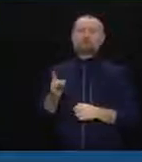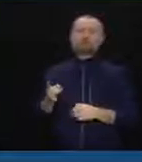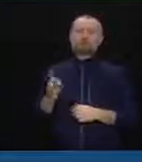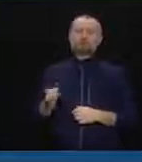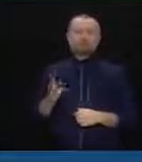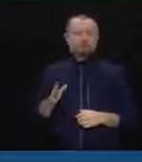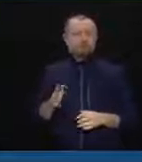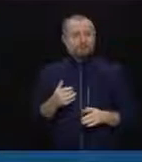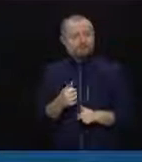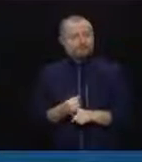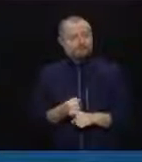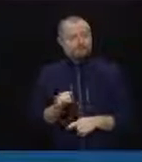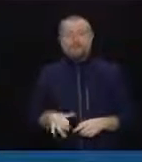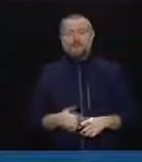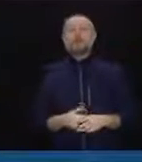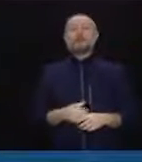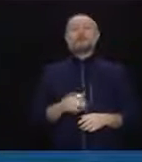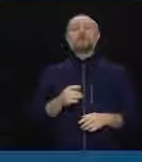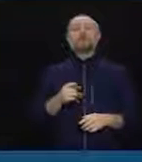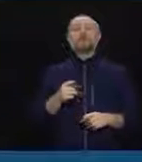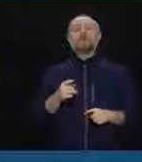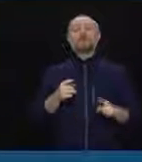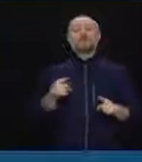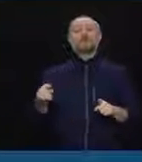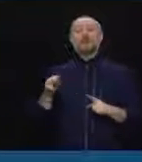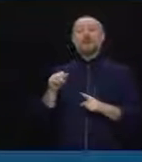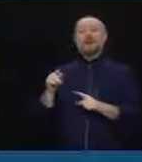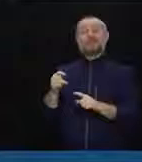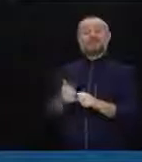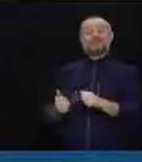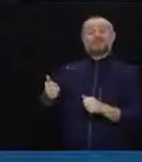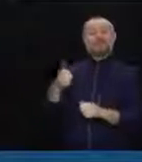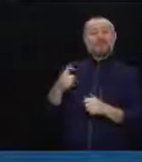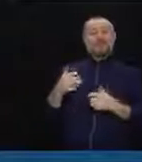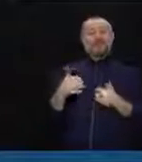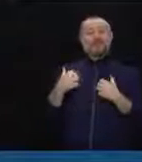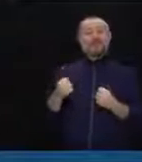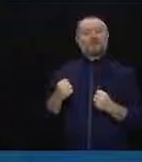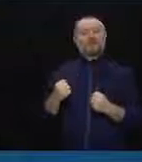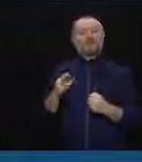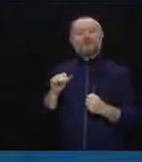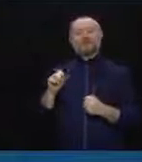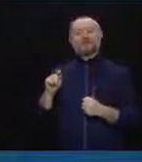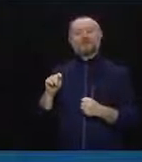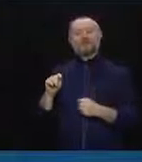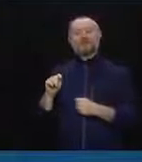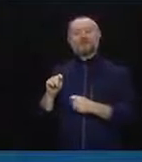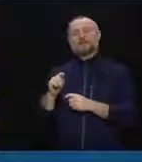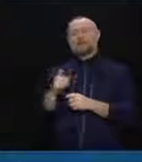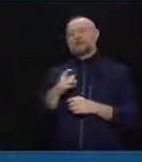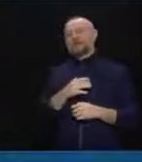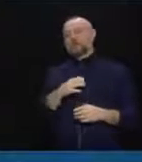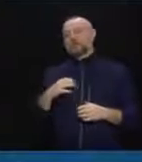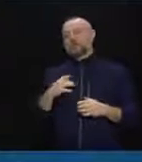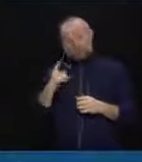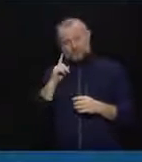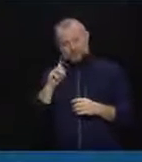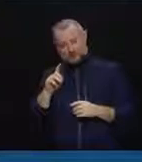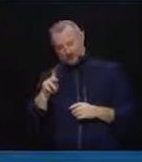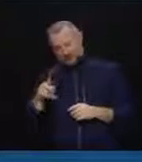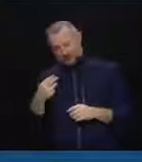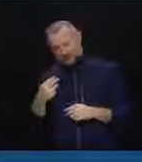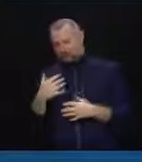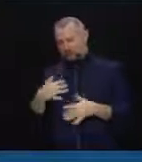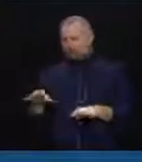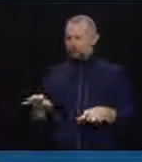before the legislature. Congratulations on getting through that milestone. It shows you've been tested. And also, I think they all recognize this is heralding